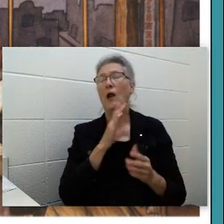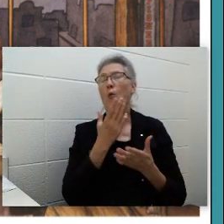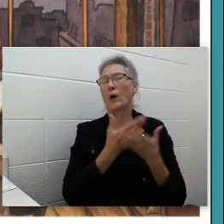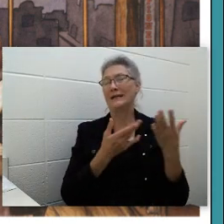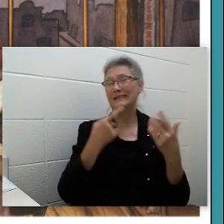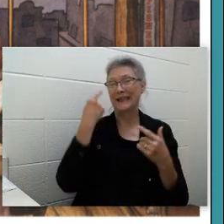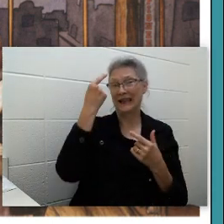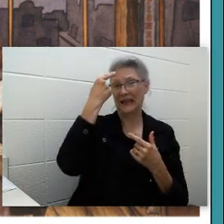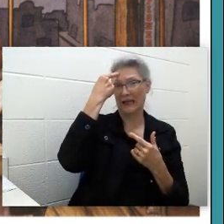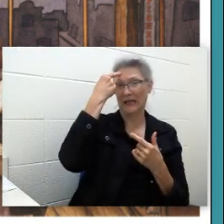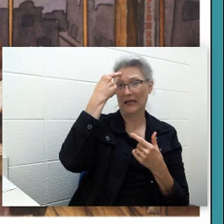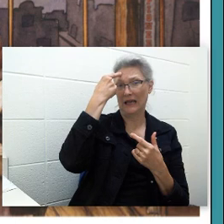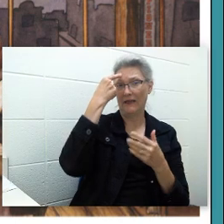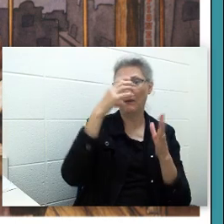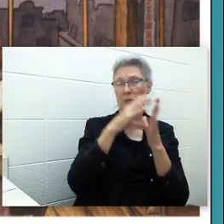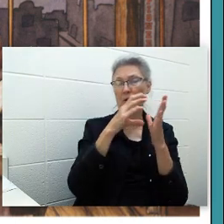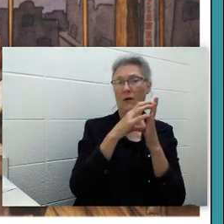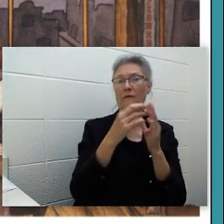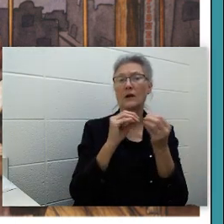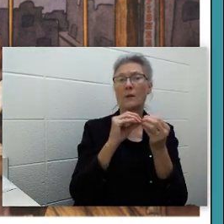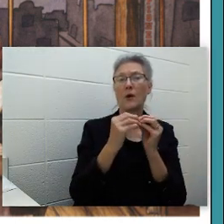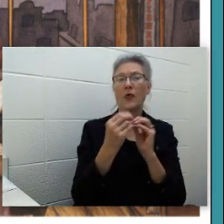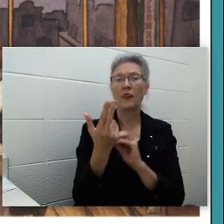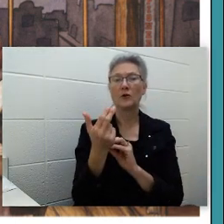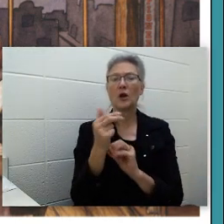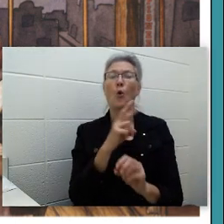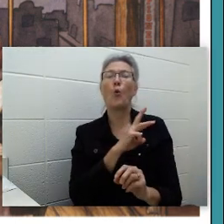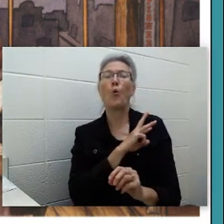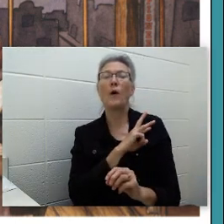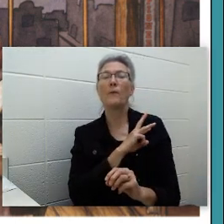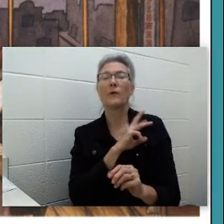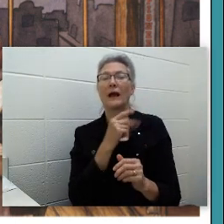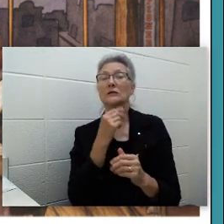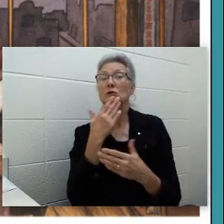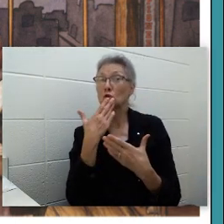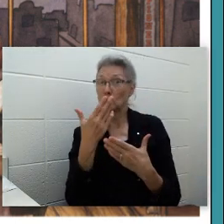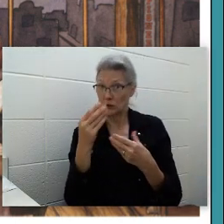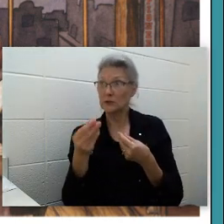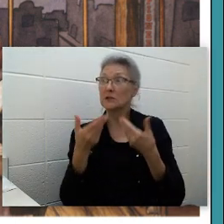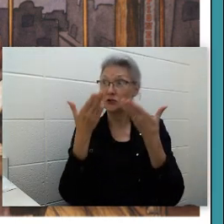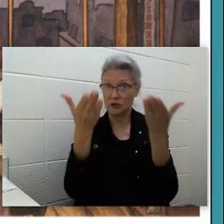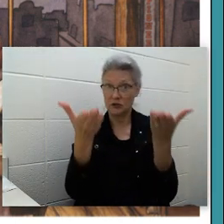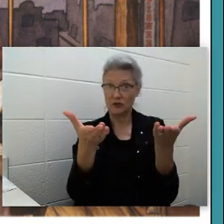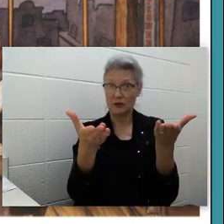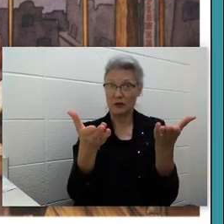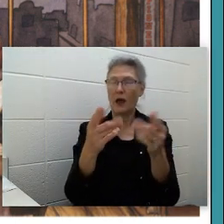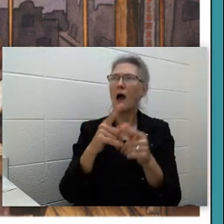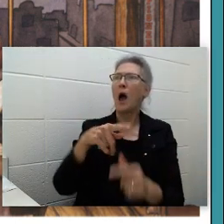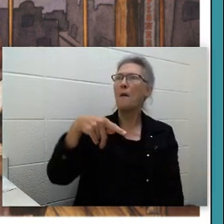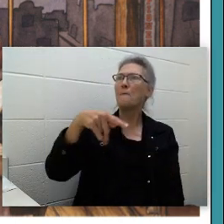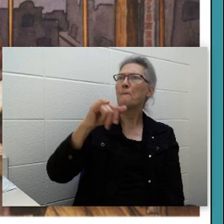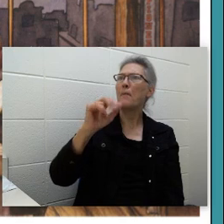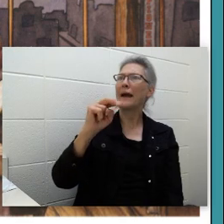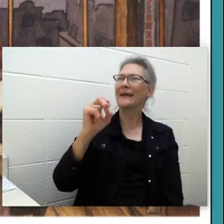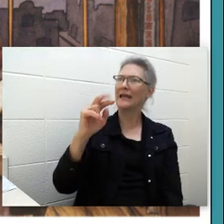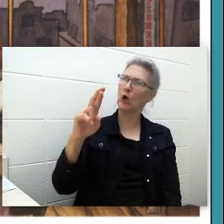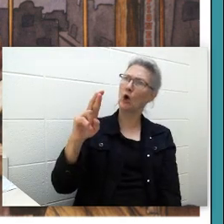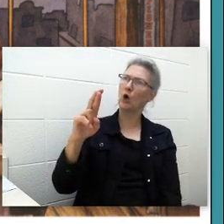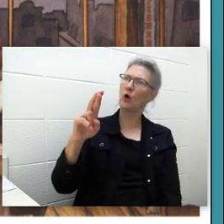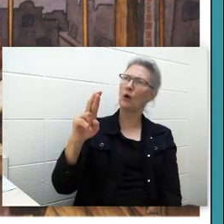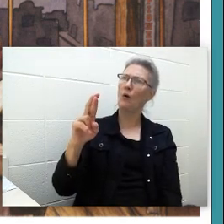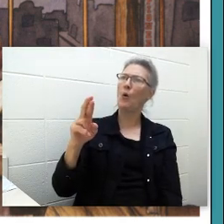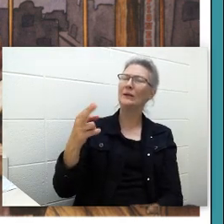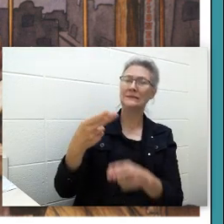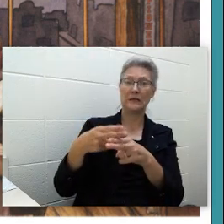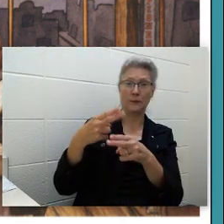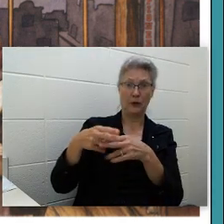later down in paragraph 13, Wilmer has a great suggestion. He says, the pioneer. It's a temporary solution, not